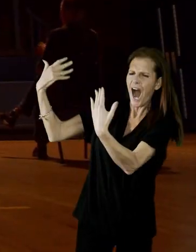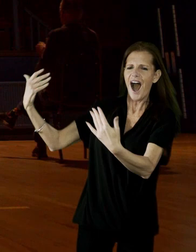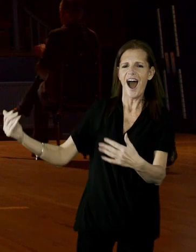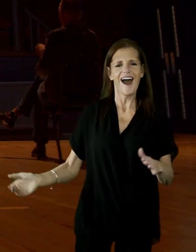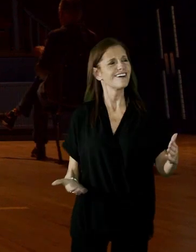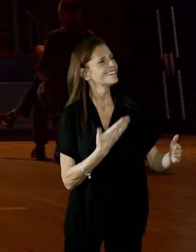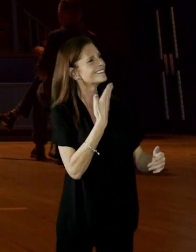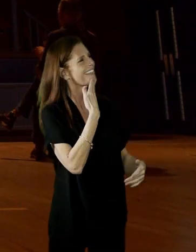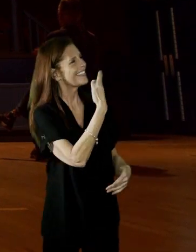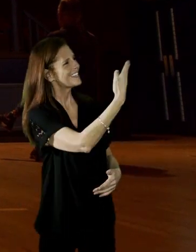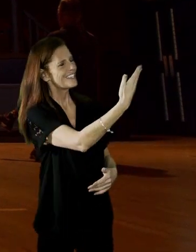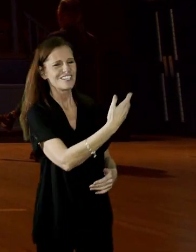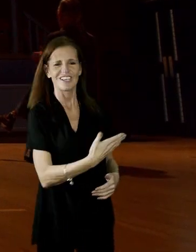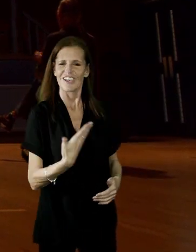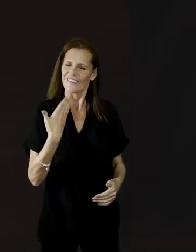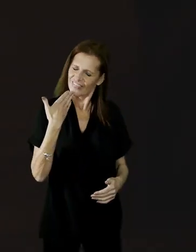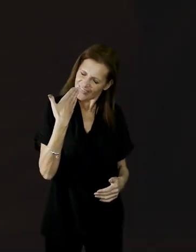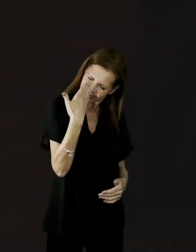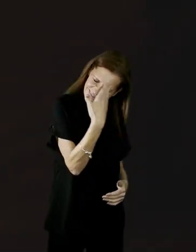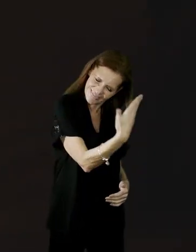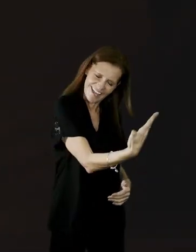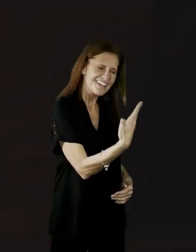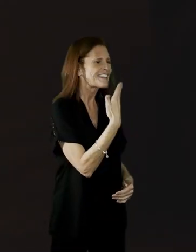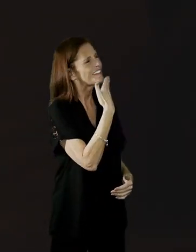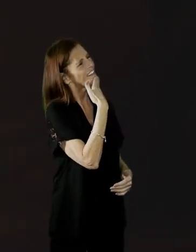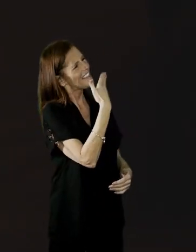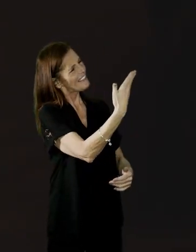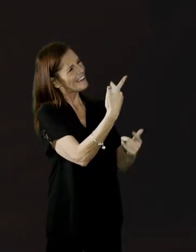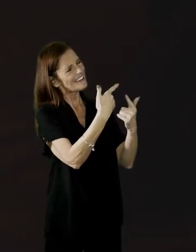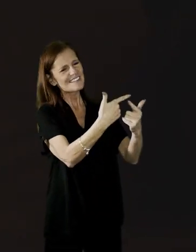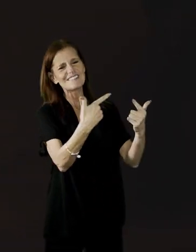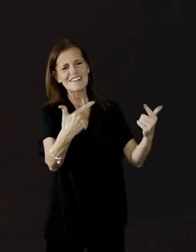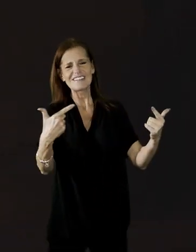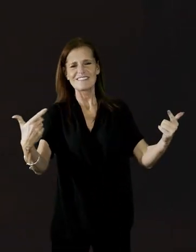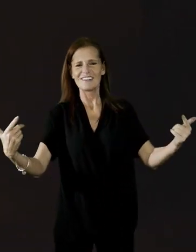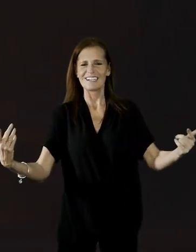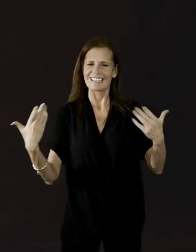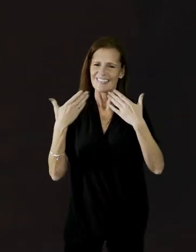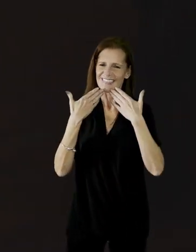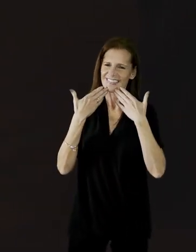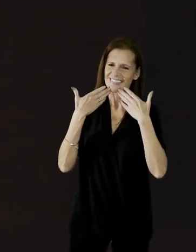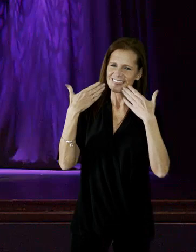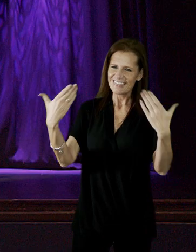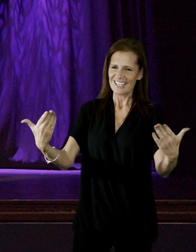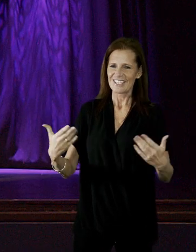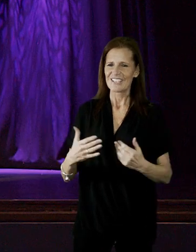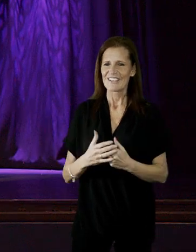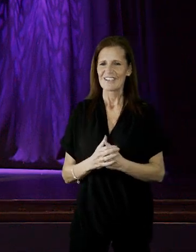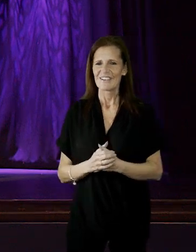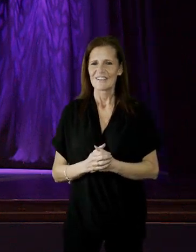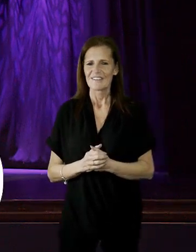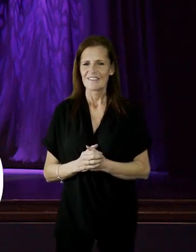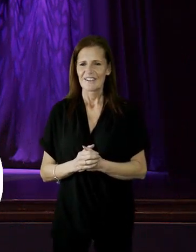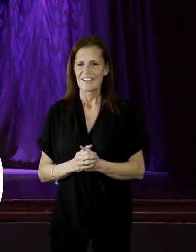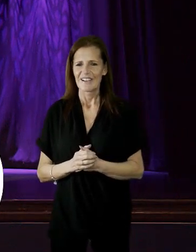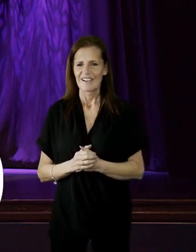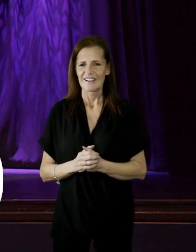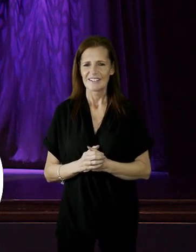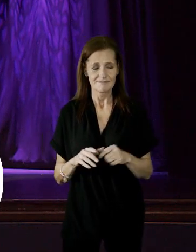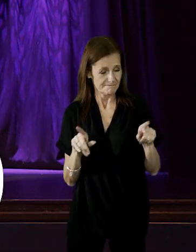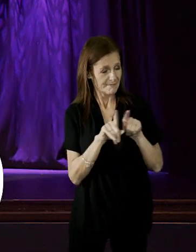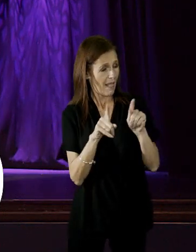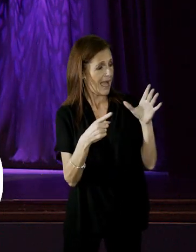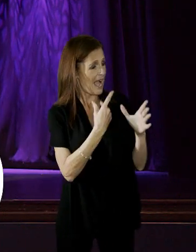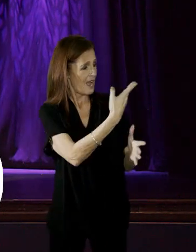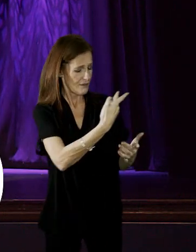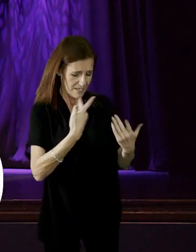Thank you. Thank you very much. Thank you, Aaron. Like Aaron, I am